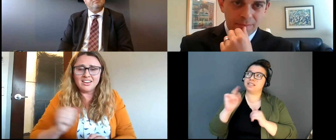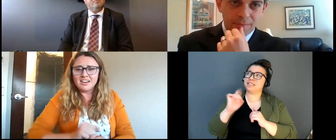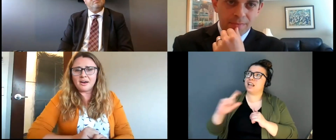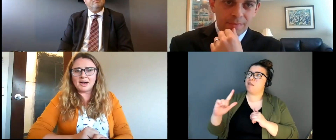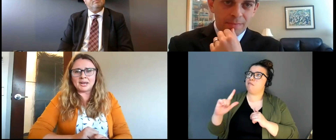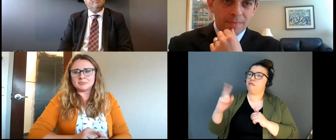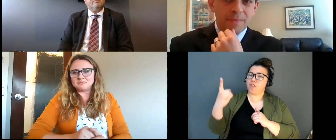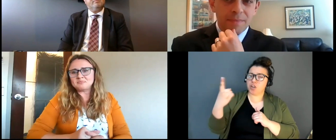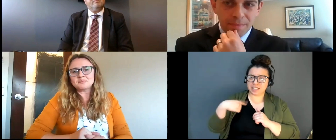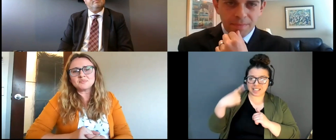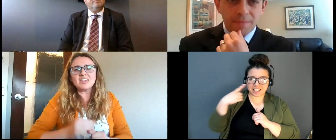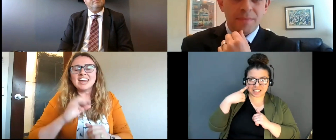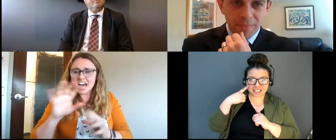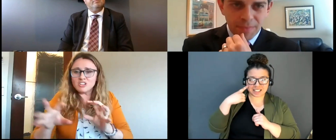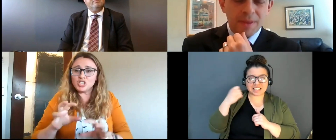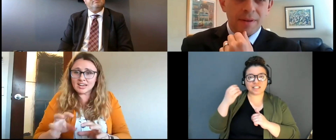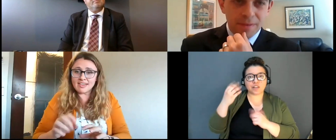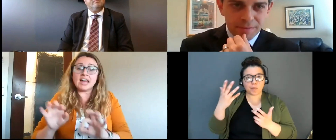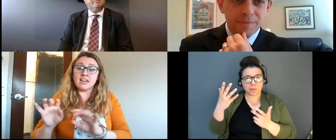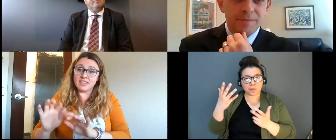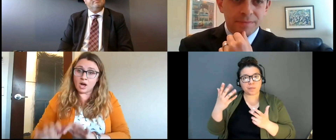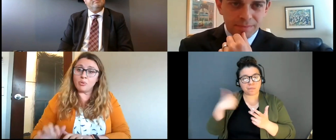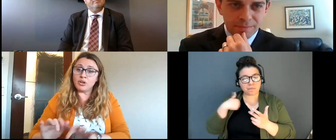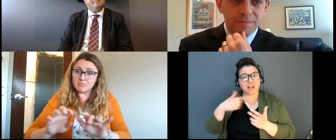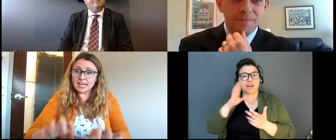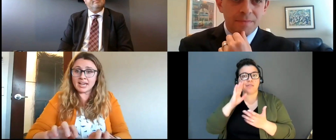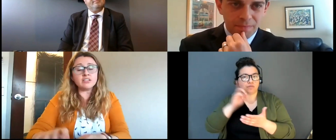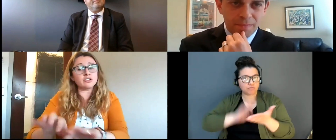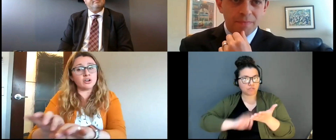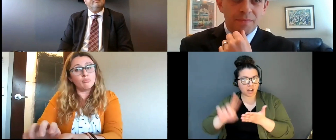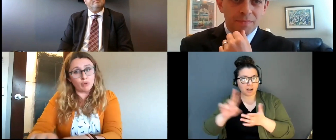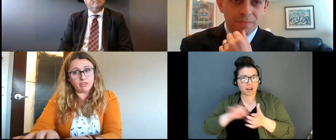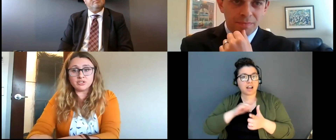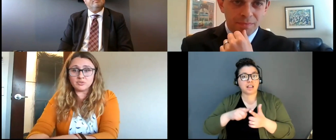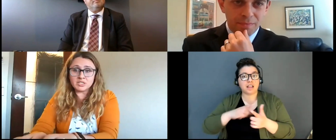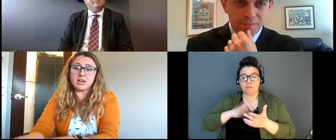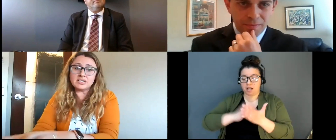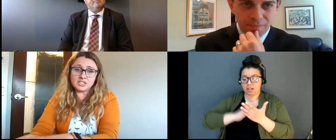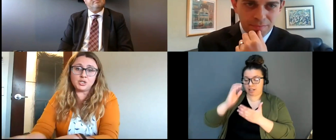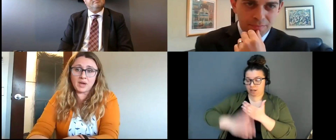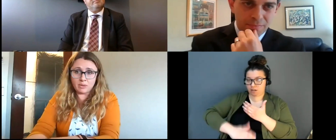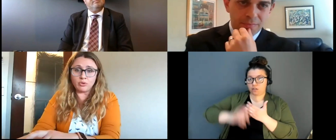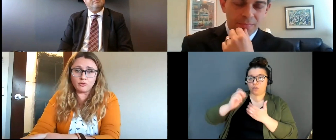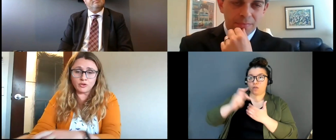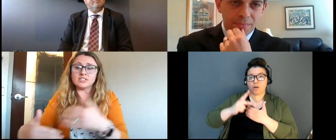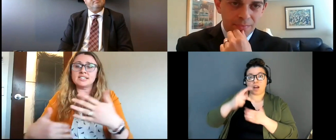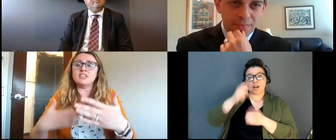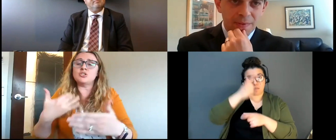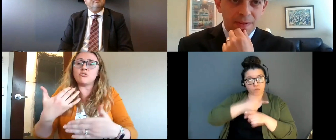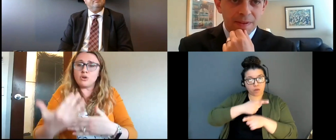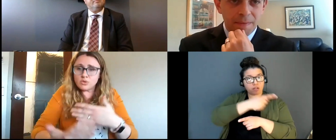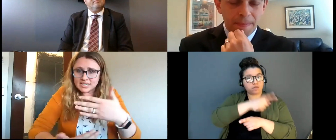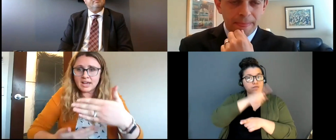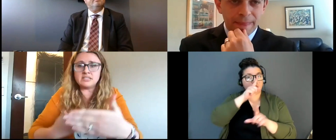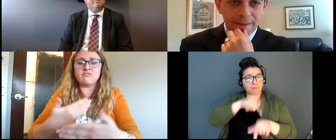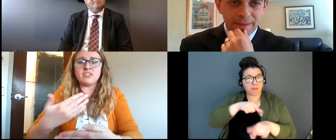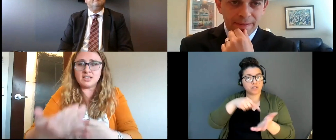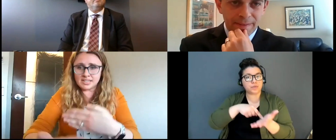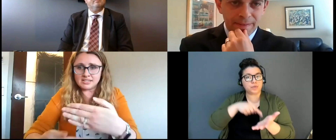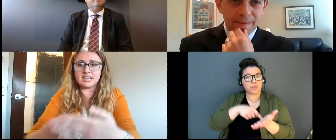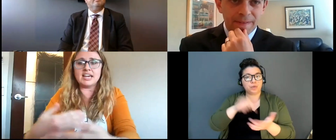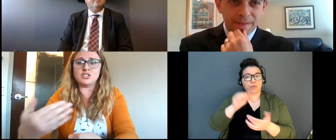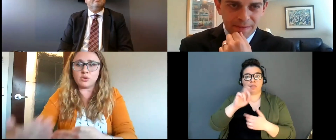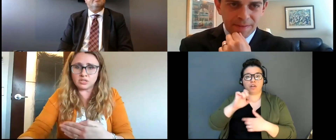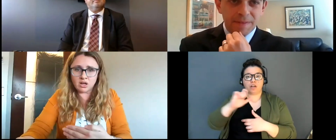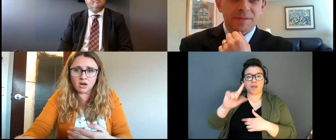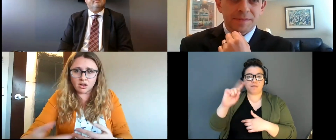think. And I'll check that, and then I'll put in my calendar, brother's response is due April 1st. And so those kinds of things,